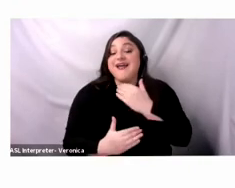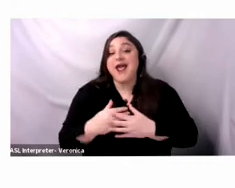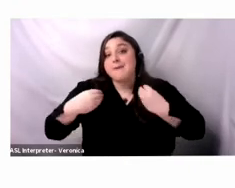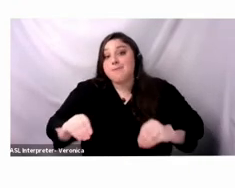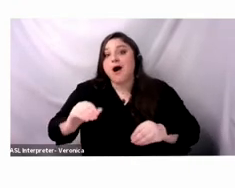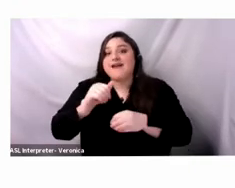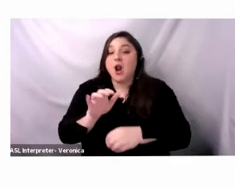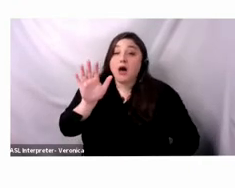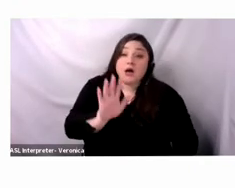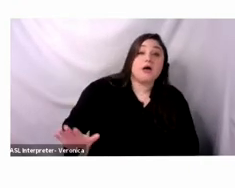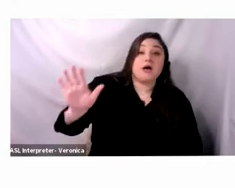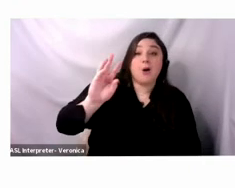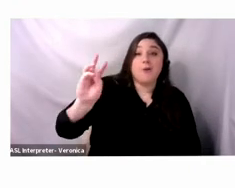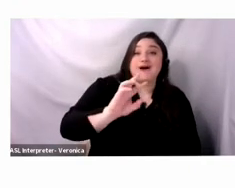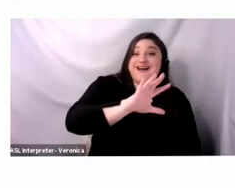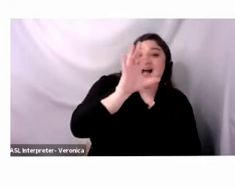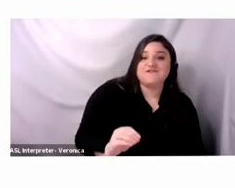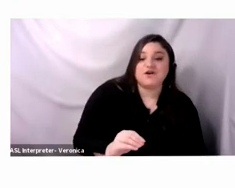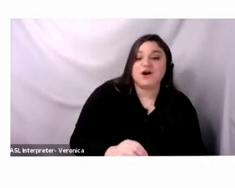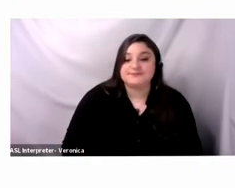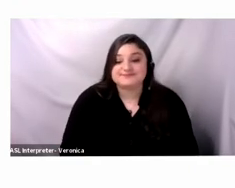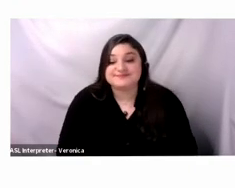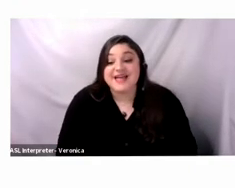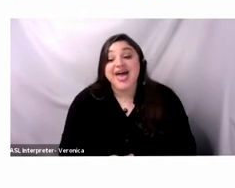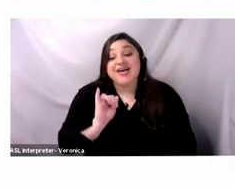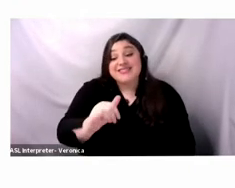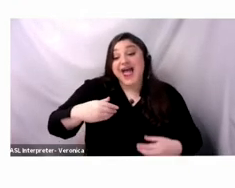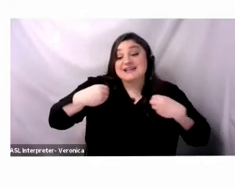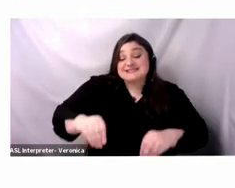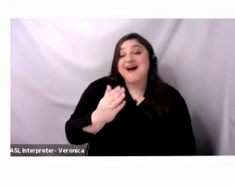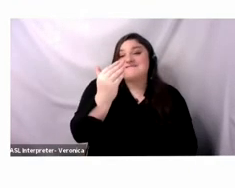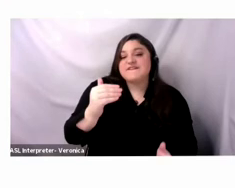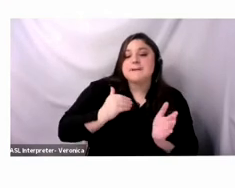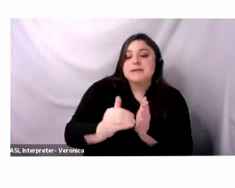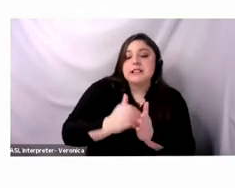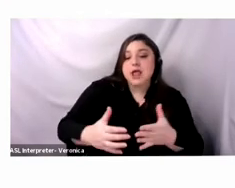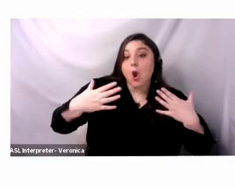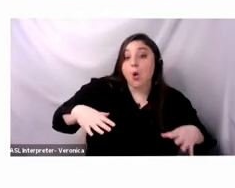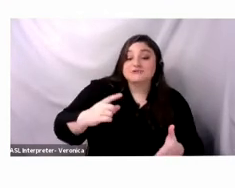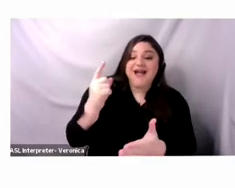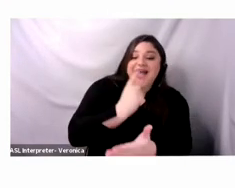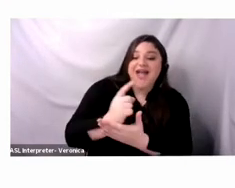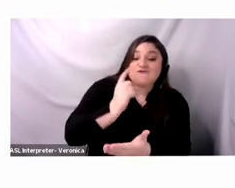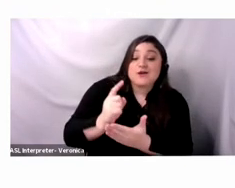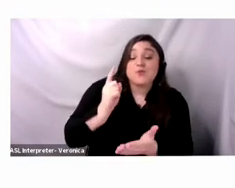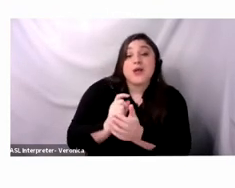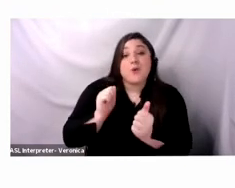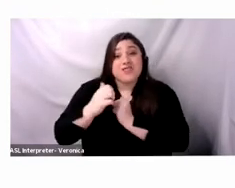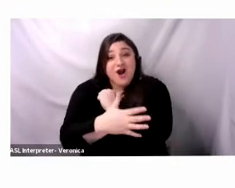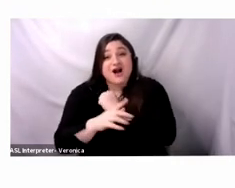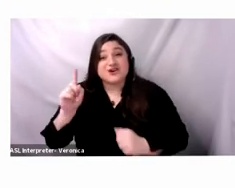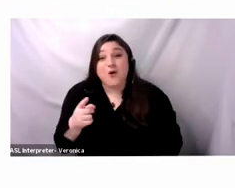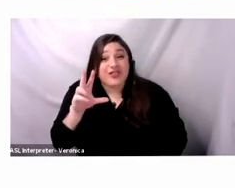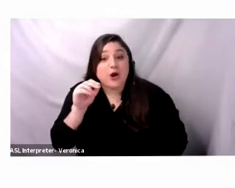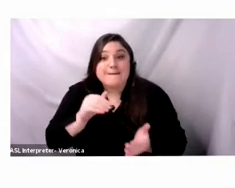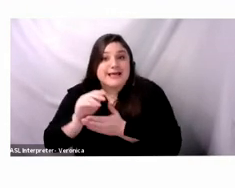world. It sees 15 million garments a week in a country of 30 million people. Much of it ends up like this. During the